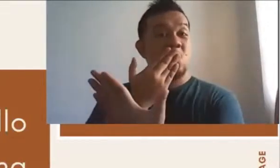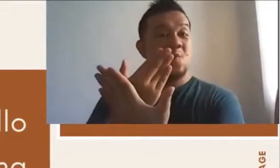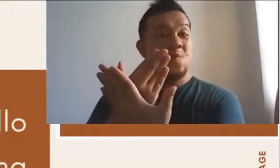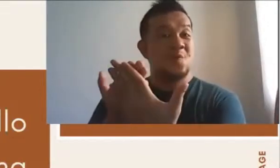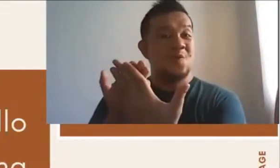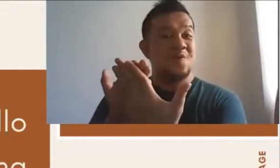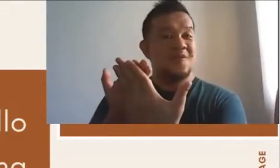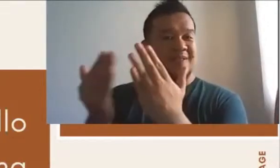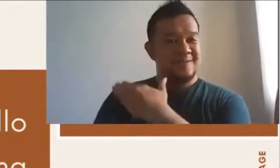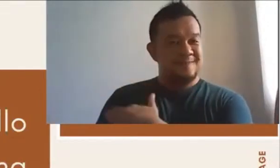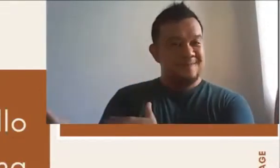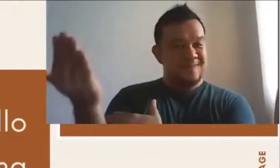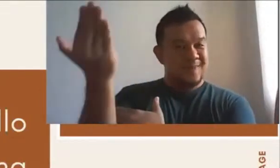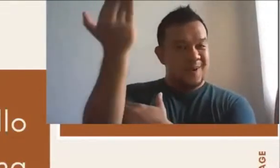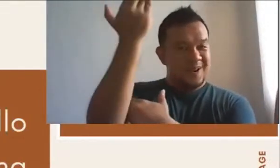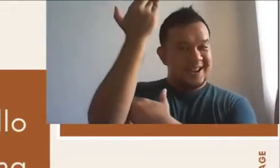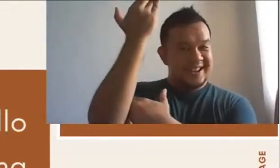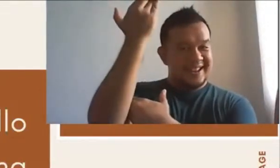morning.